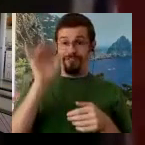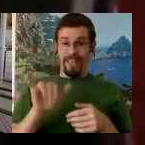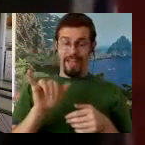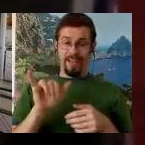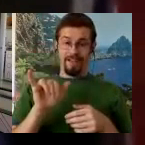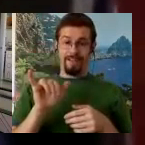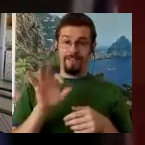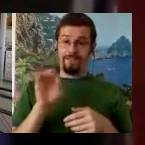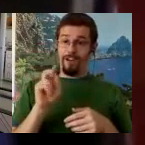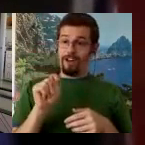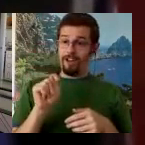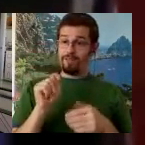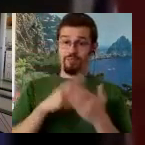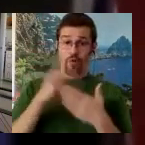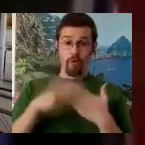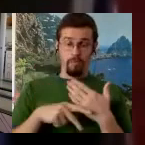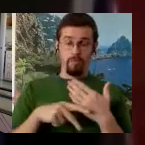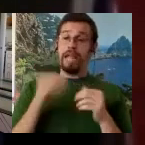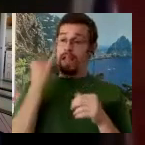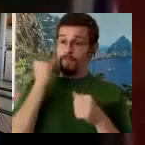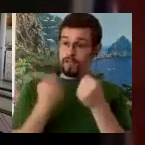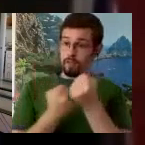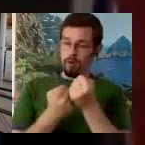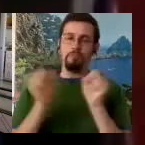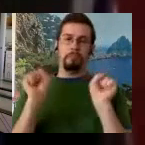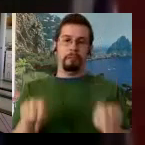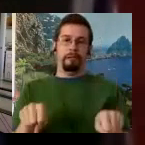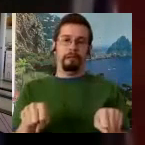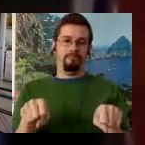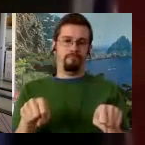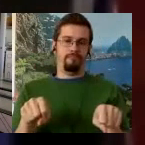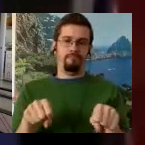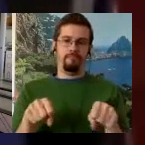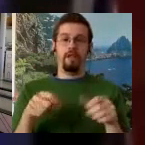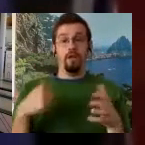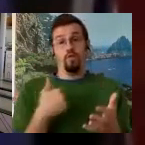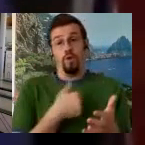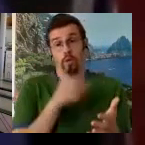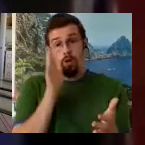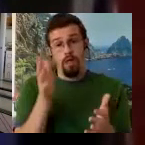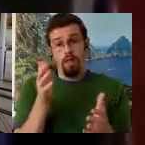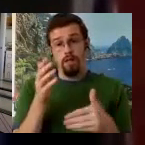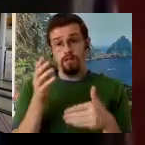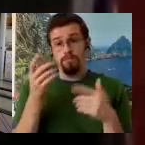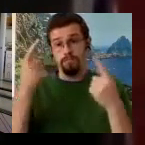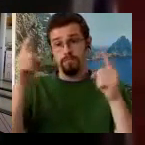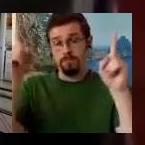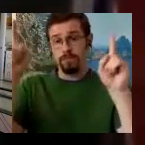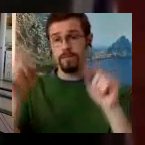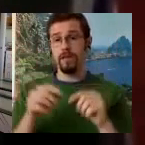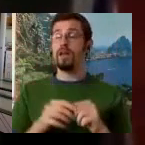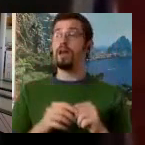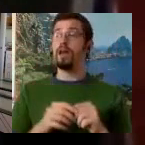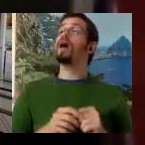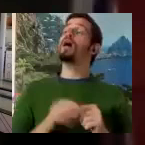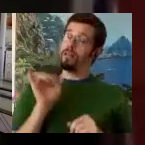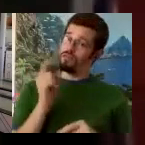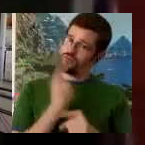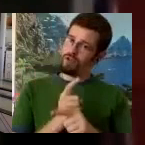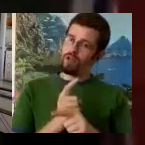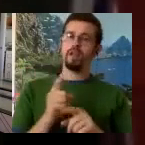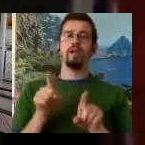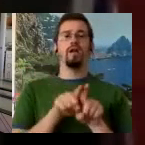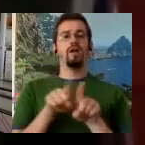they support it, it's going to be used, kind of like SignWriting. We're making it happen. That's right, and also thank you to